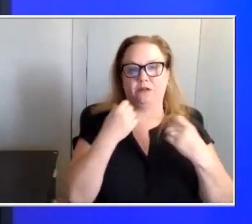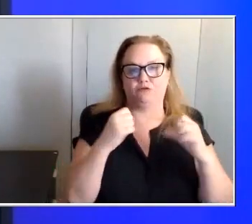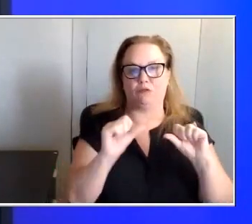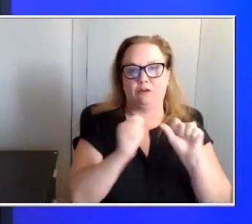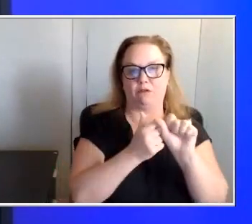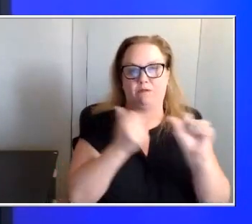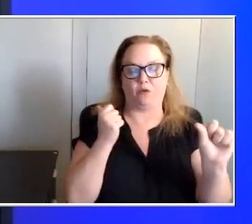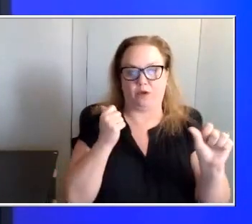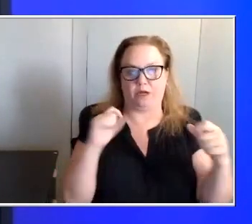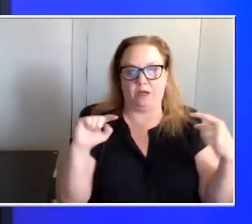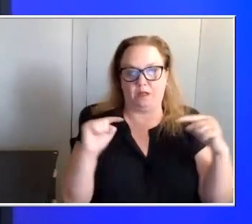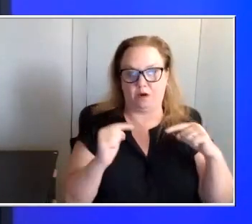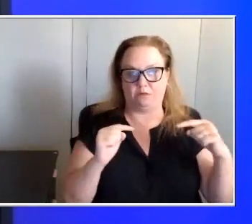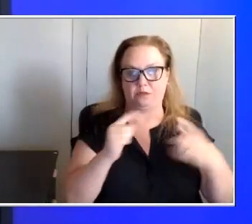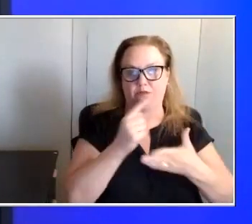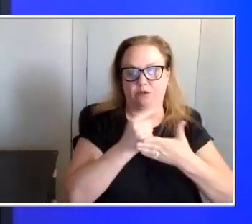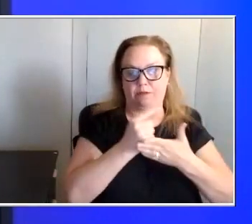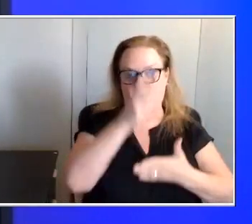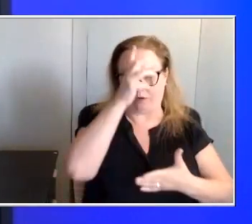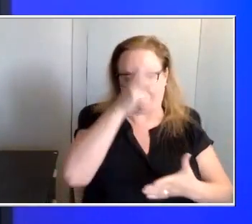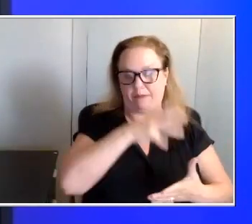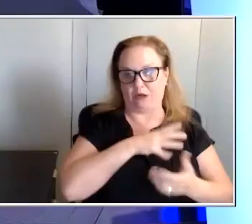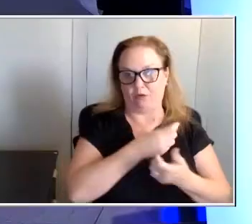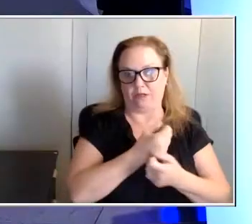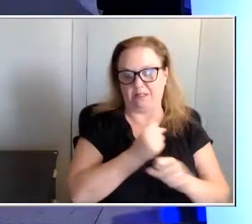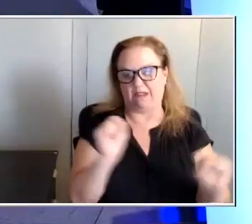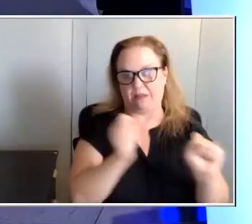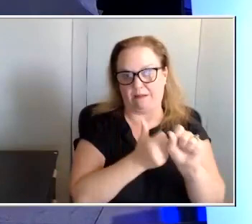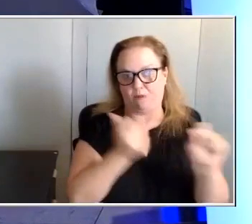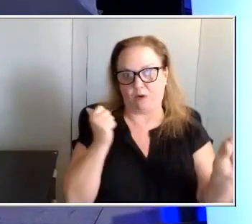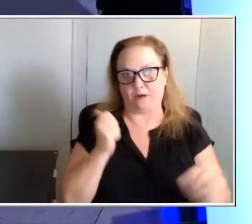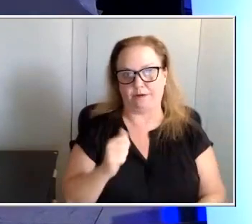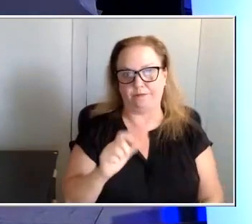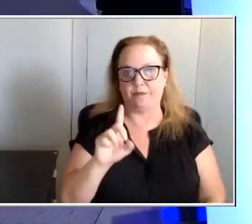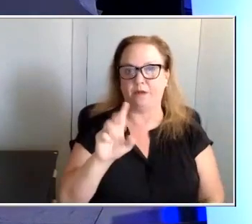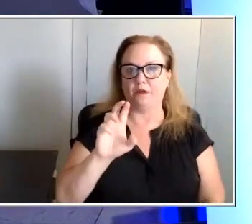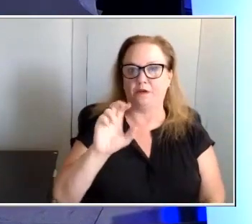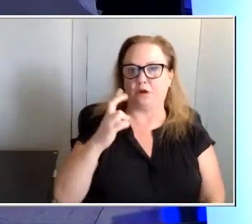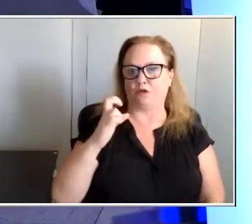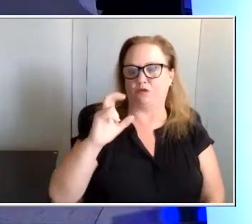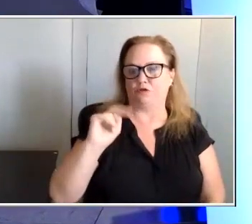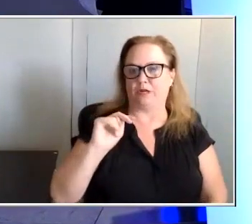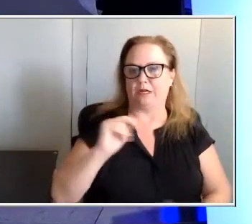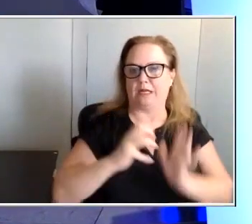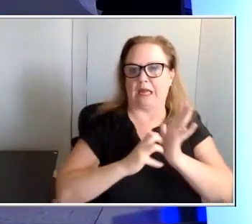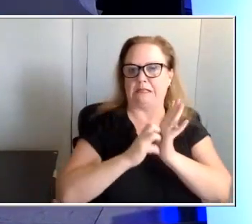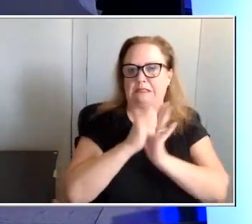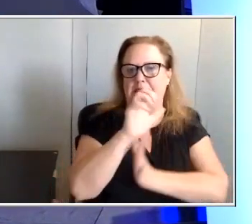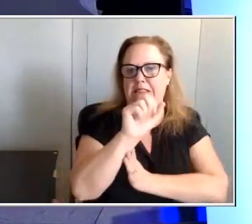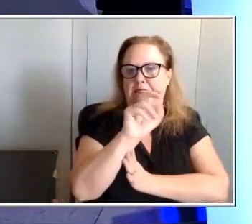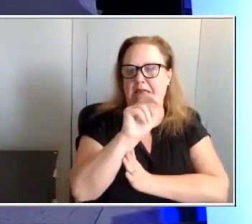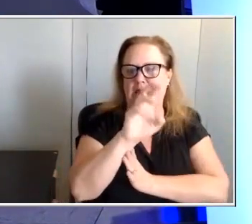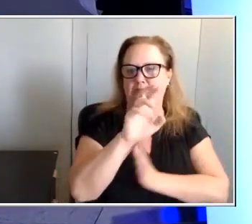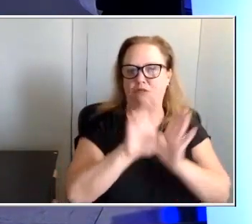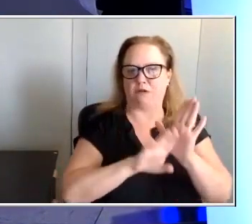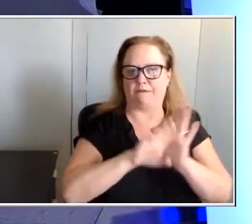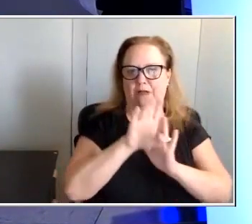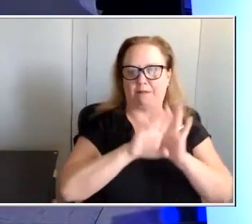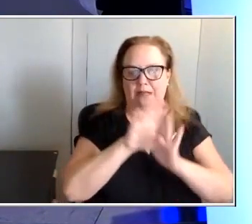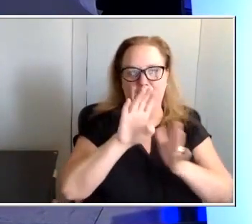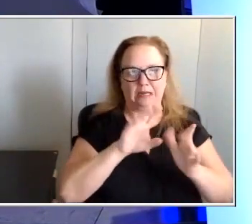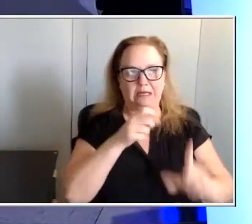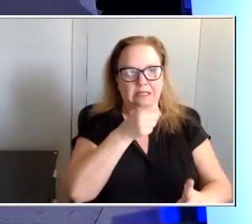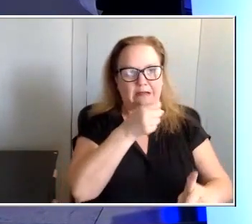harms of treatment for men who can safely avoid that. Dr. Chen, how fast this whole cancer thing is developing in somebody, does that affect how you think